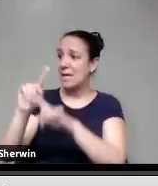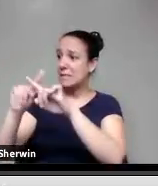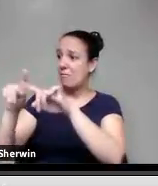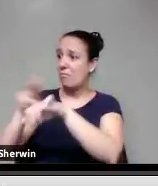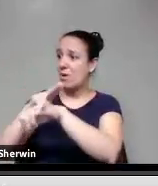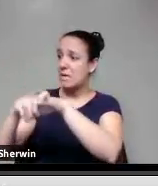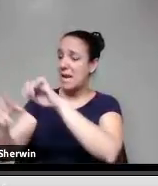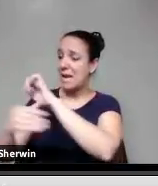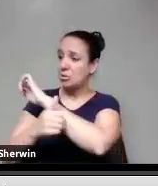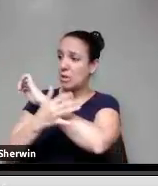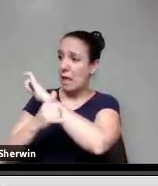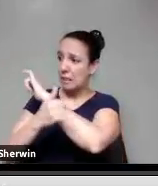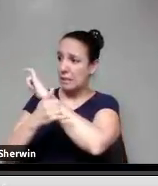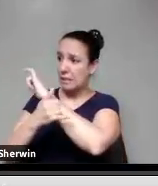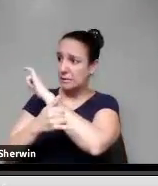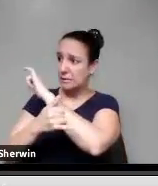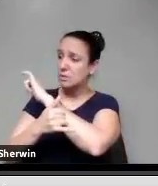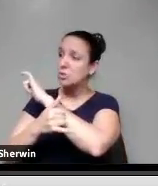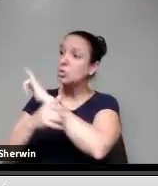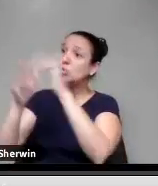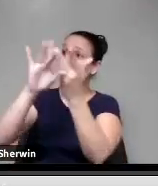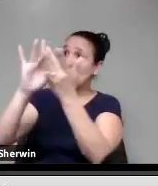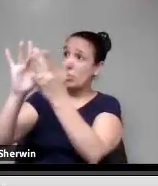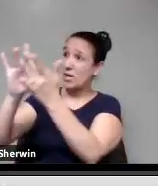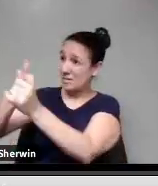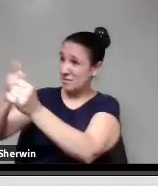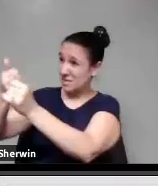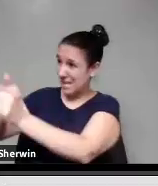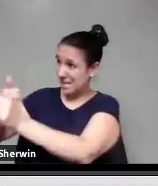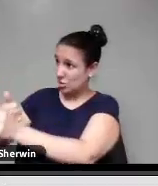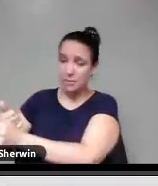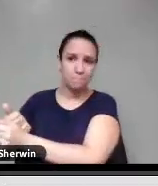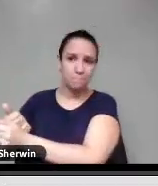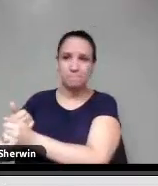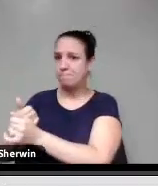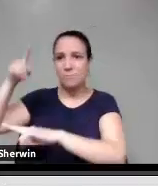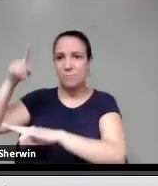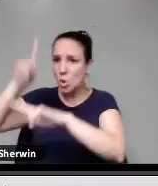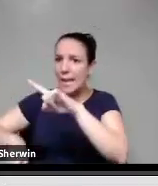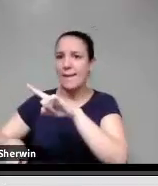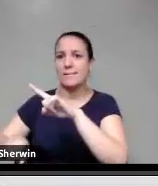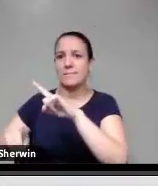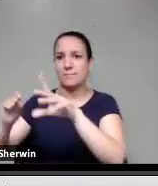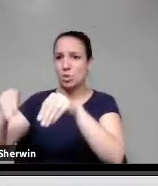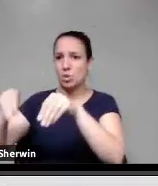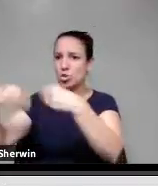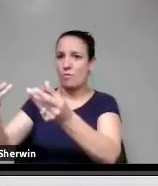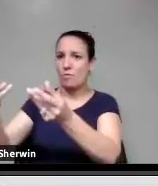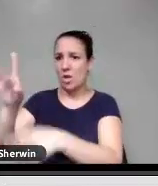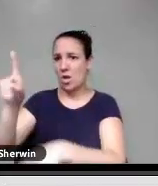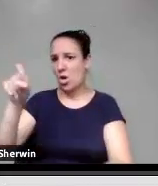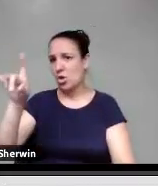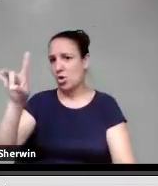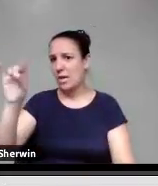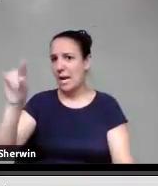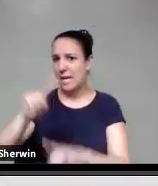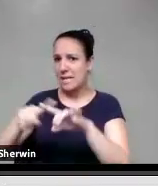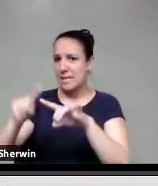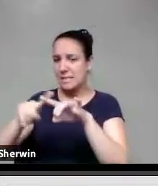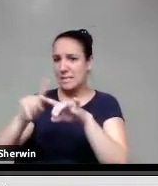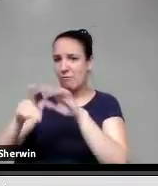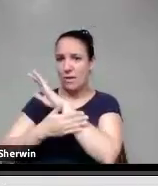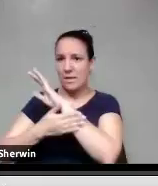be logical to reach out to every nationality to ask them what they need because you're not going to serve 180 nationalities, right? So clarify